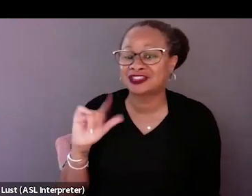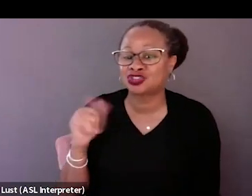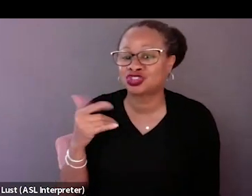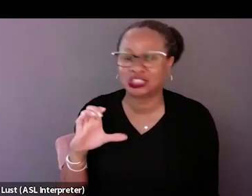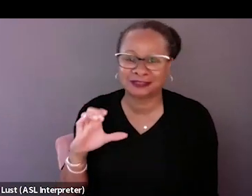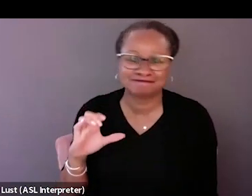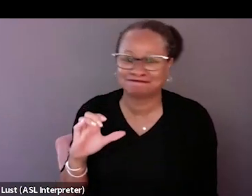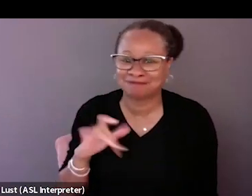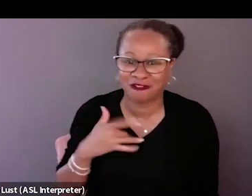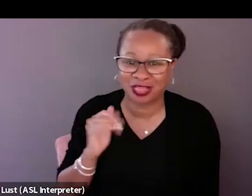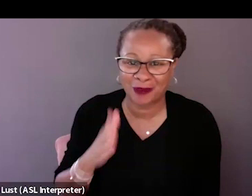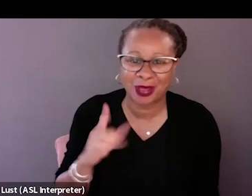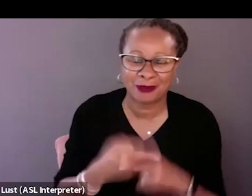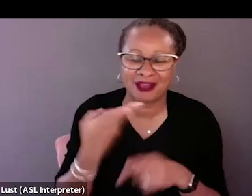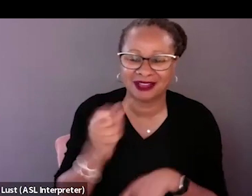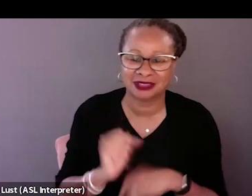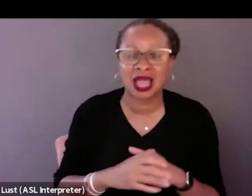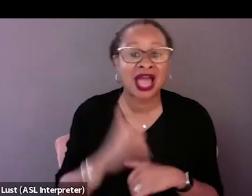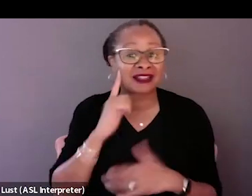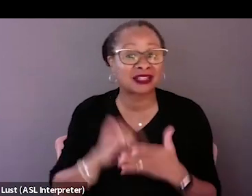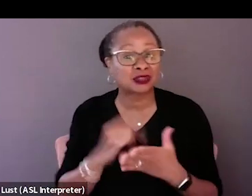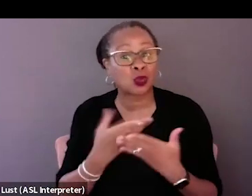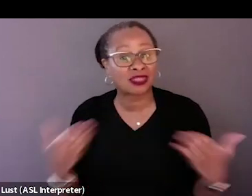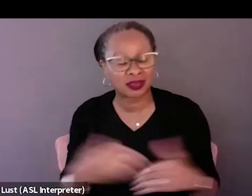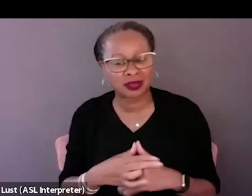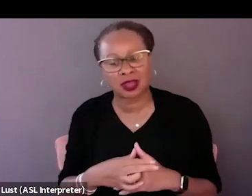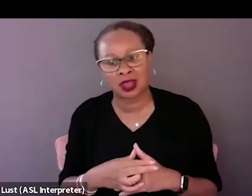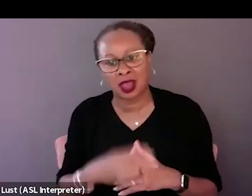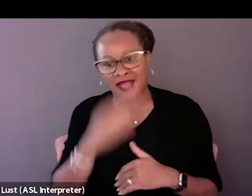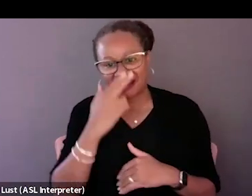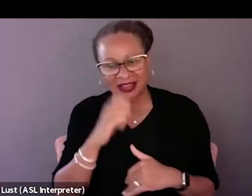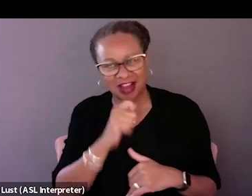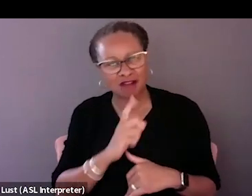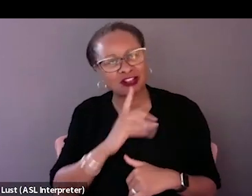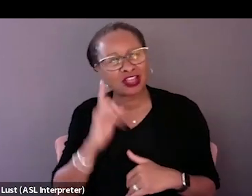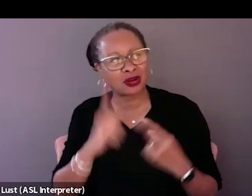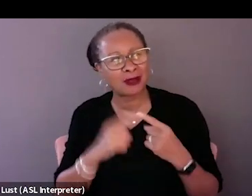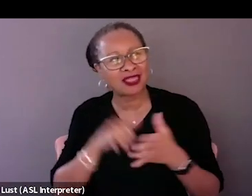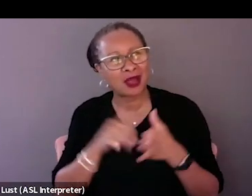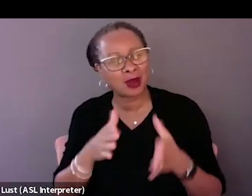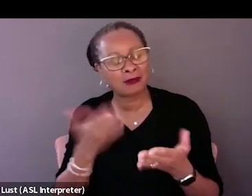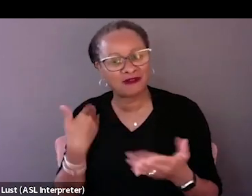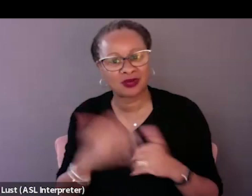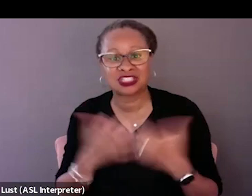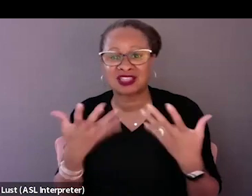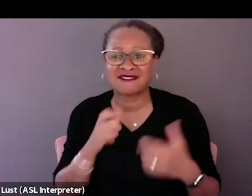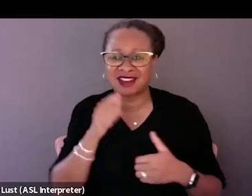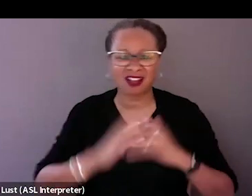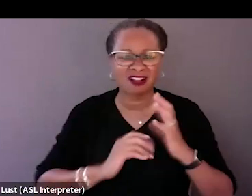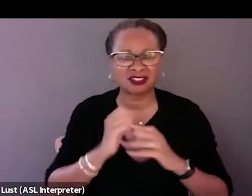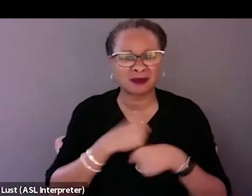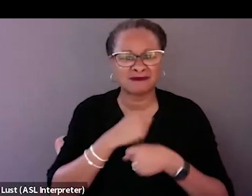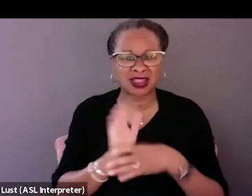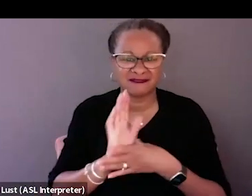and I think that this is actually one of the things that, it's funny, I haven't really thought about it this way before, but there was like a lot of discomfort in making the